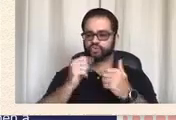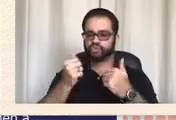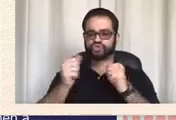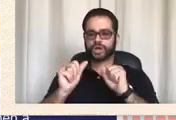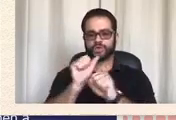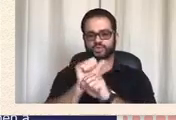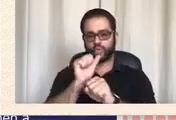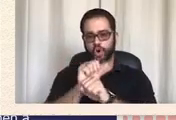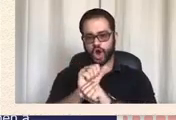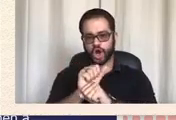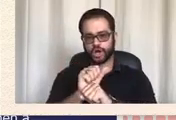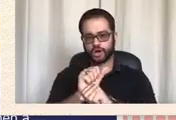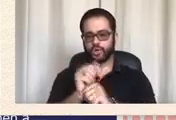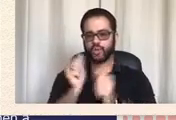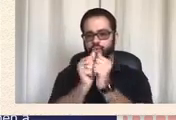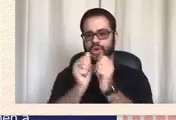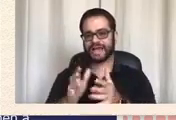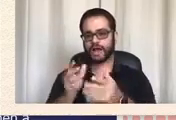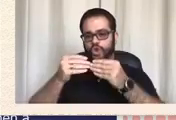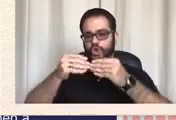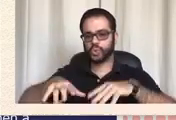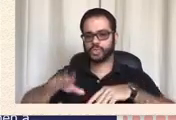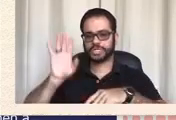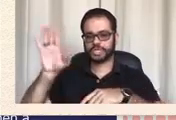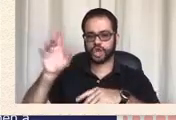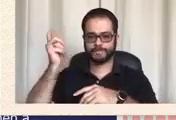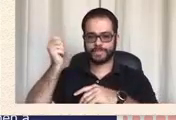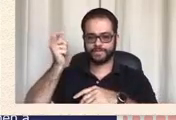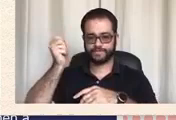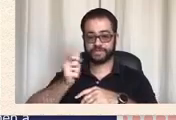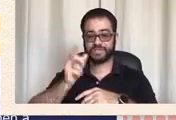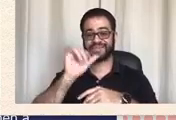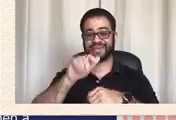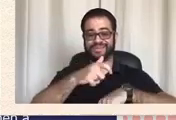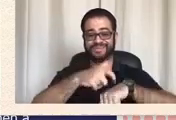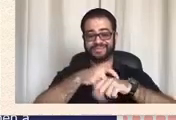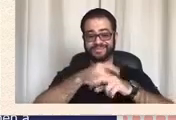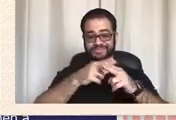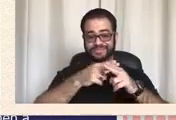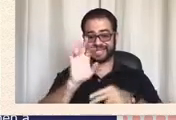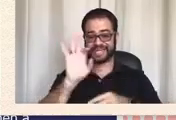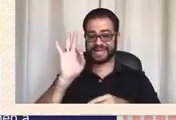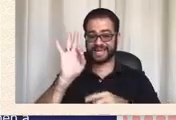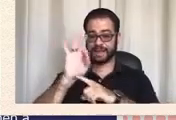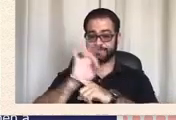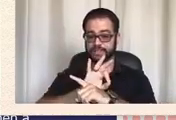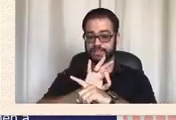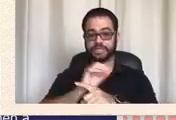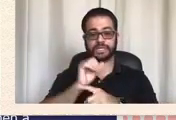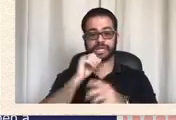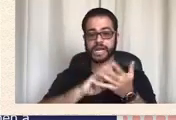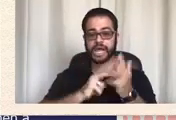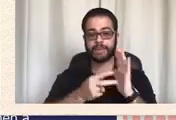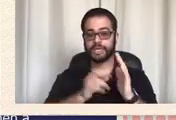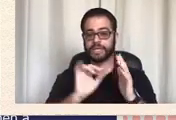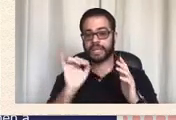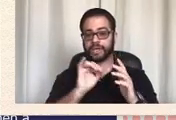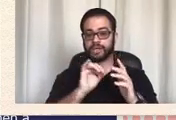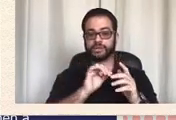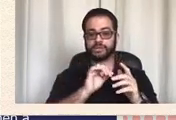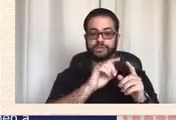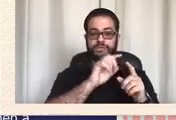benefits. The period lasts 9 months. These are not 9 months like consecutive, meaning 1, 2, 3,